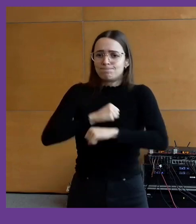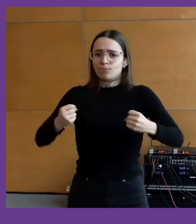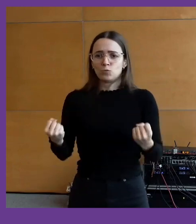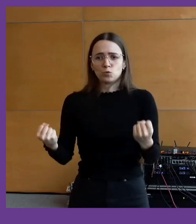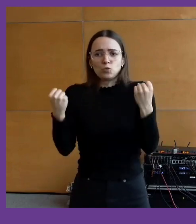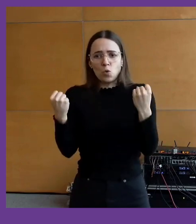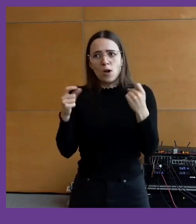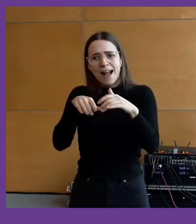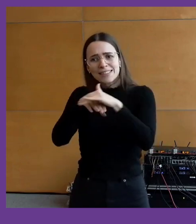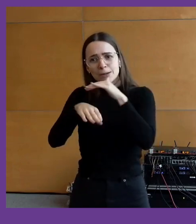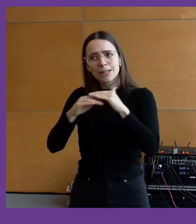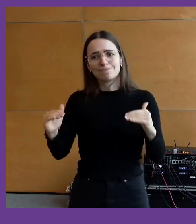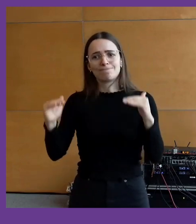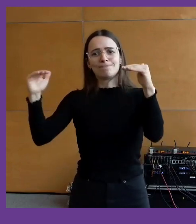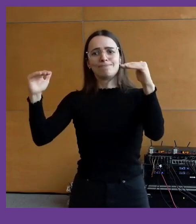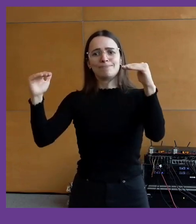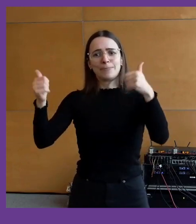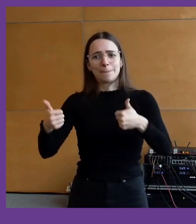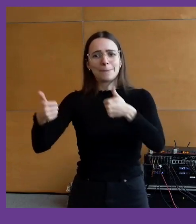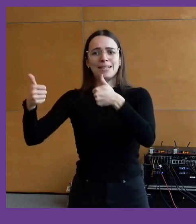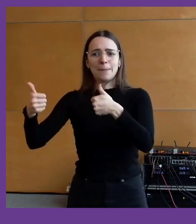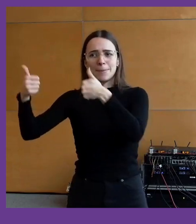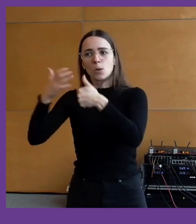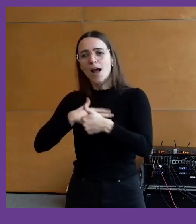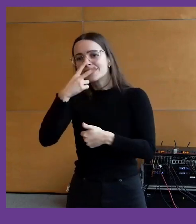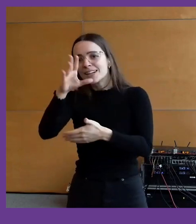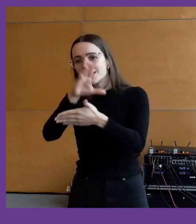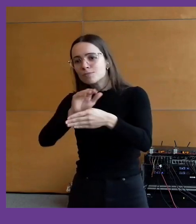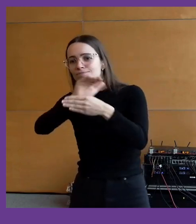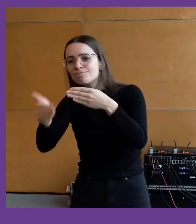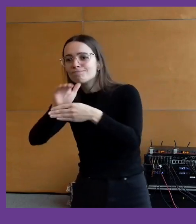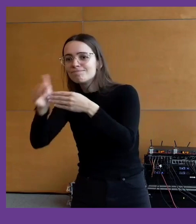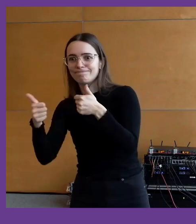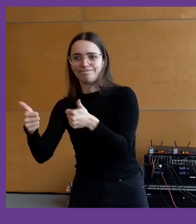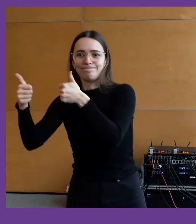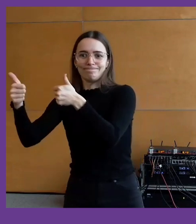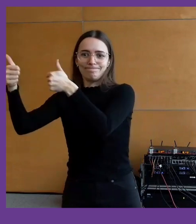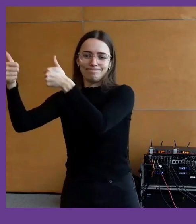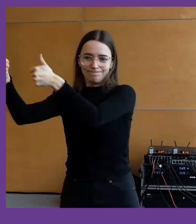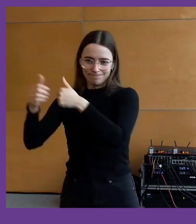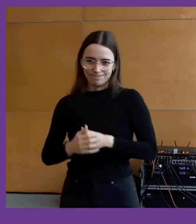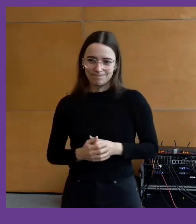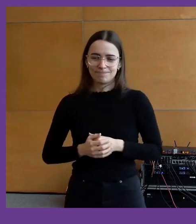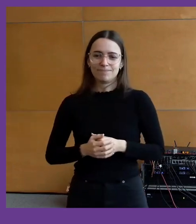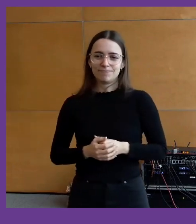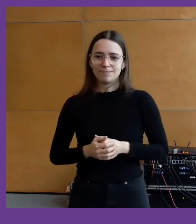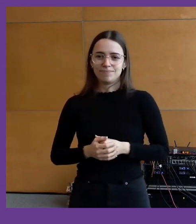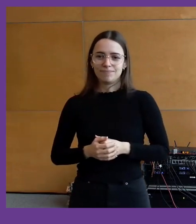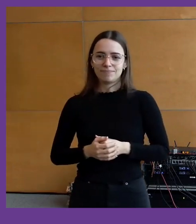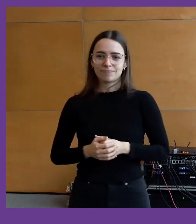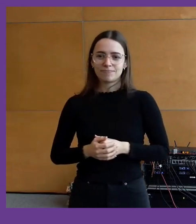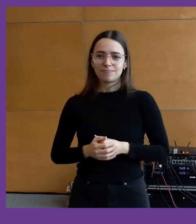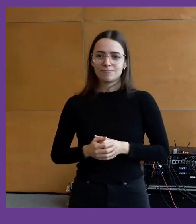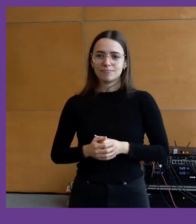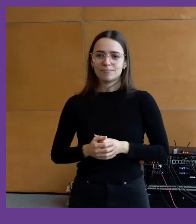results. Also, this year, the Union is going to go to the UN for a review, and tourism